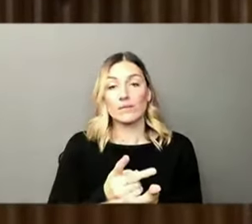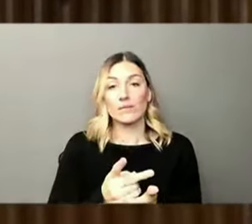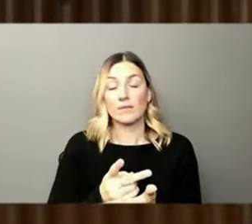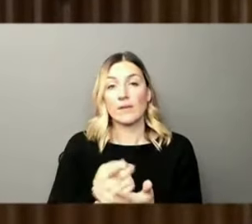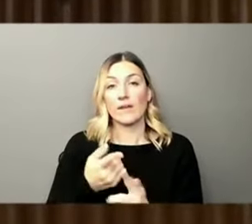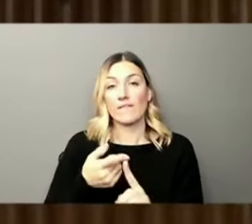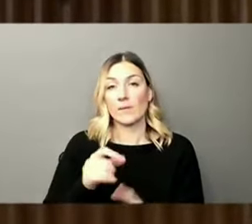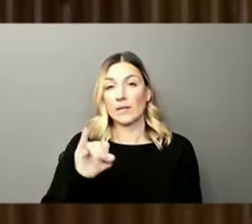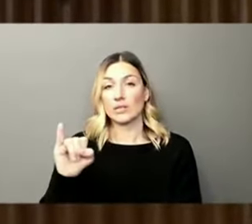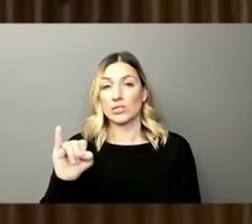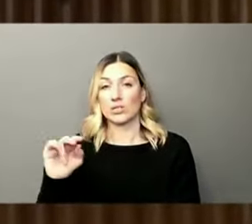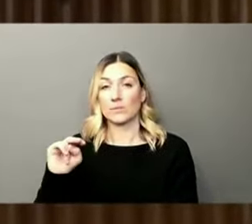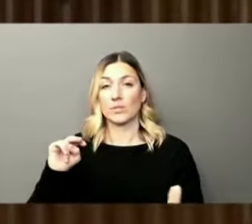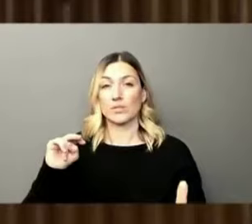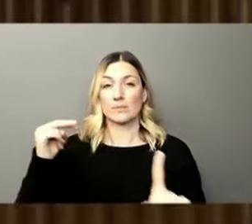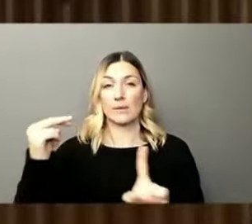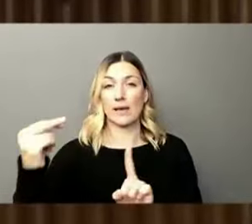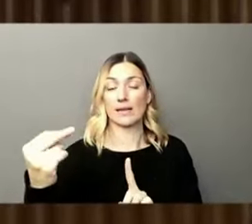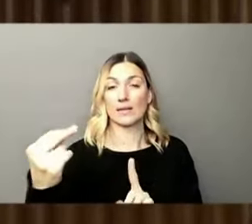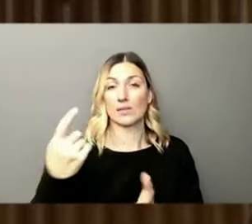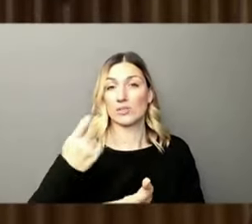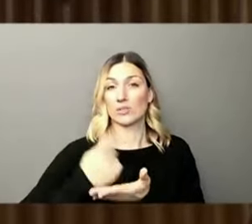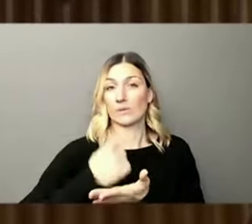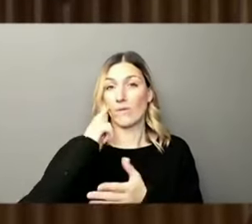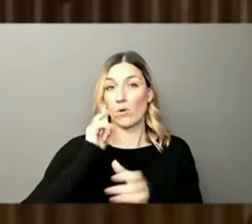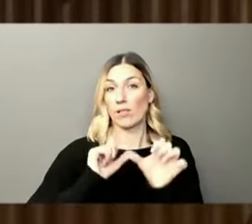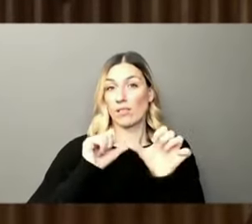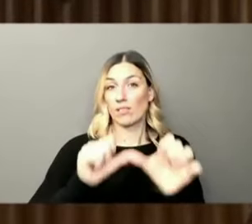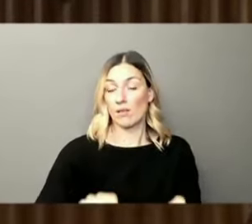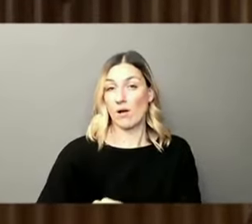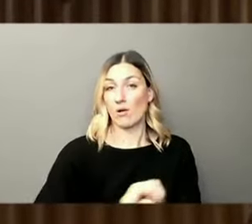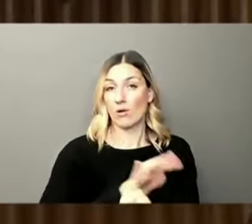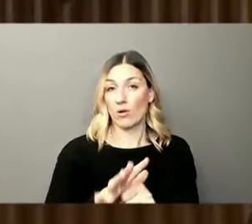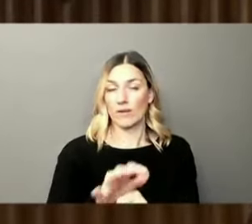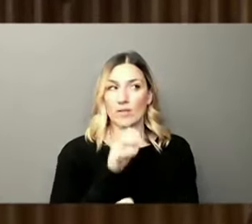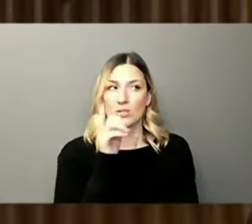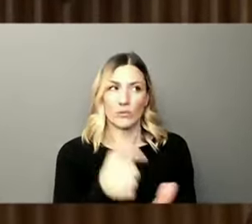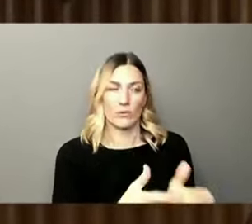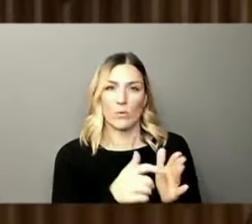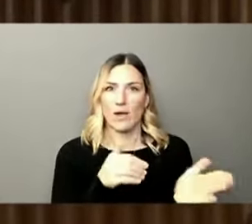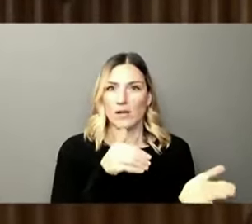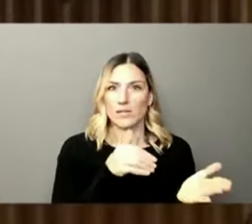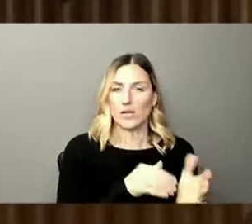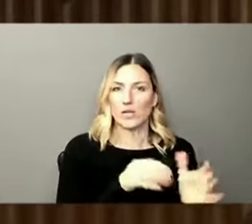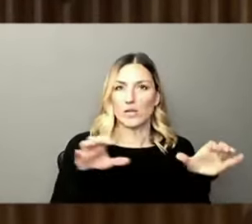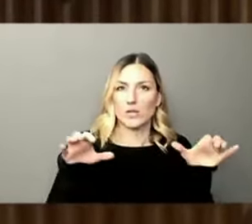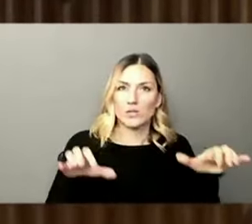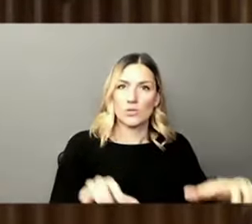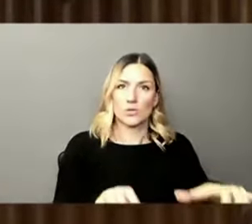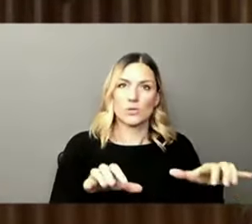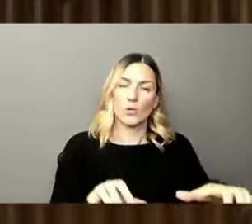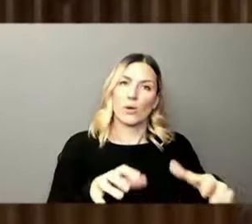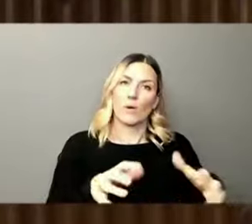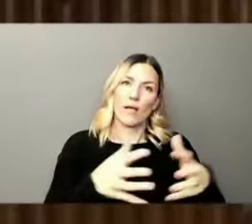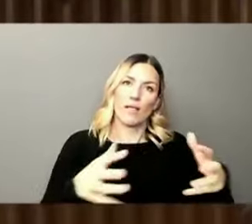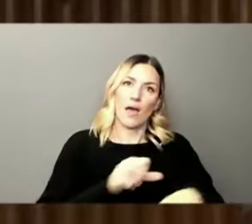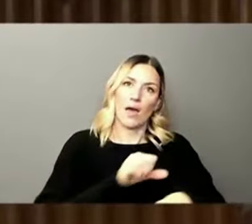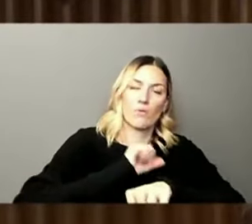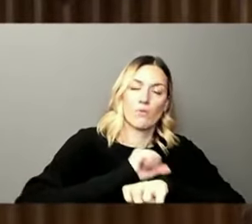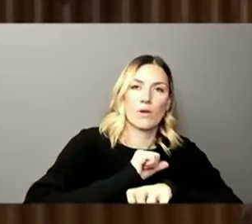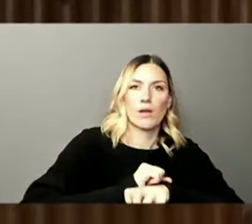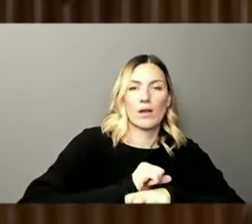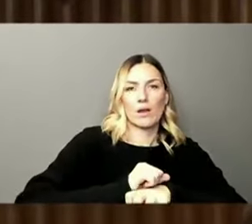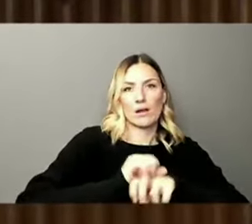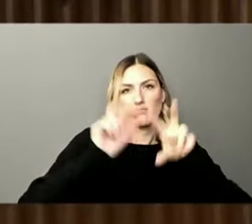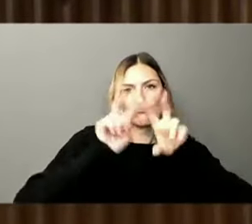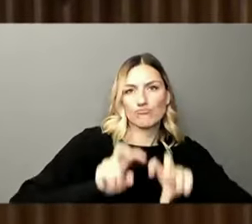side treatments that are for long COVID and not require doctors to sort of do the back end maneuvering mm-hmm. to get